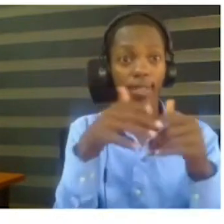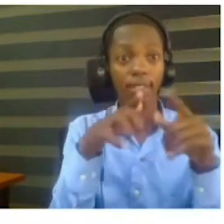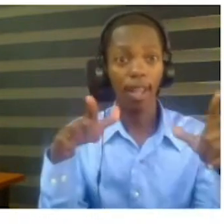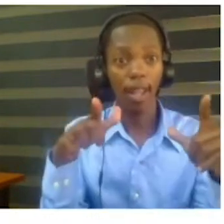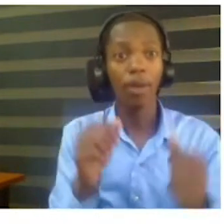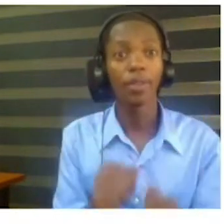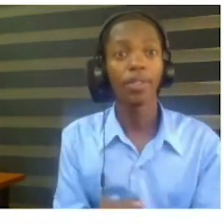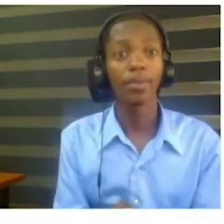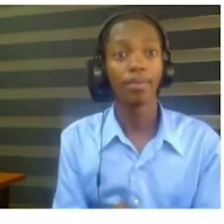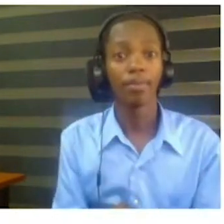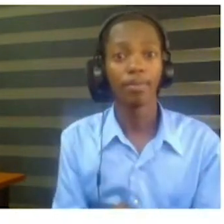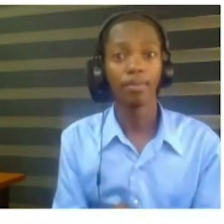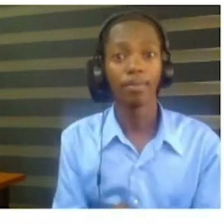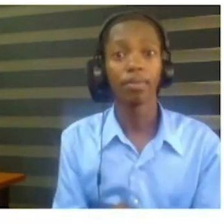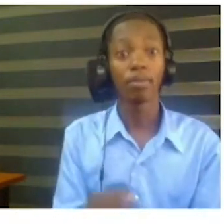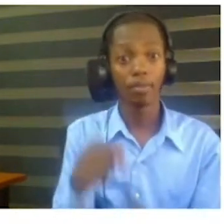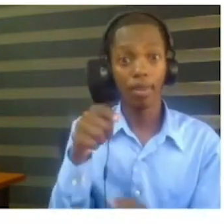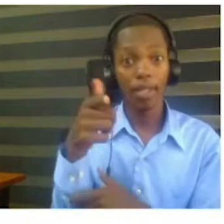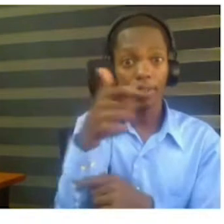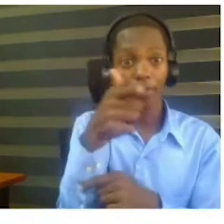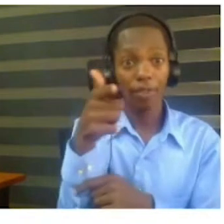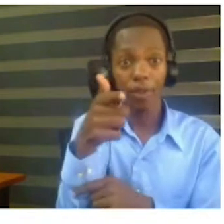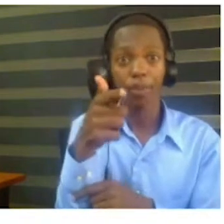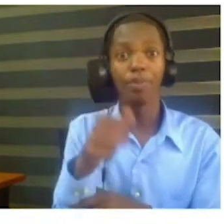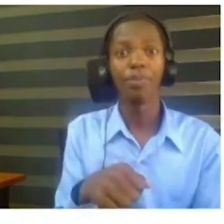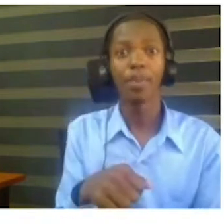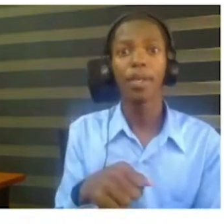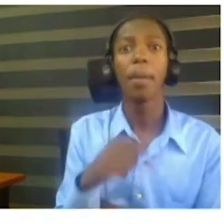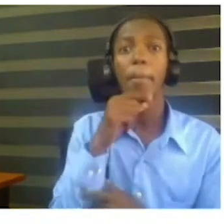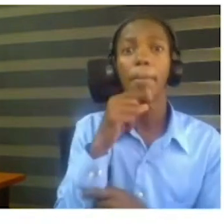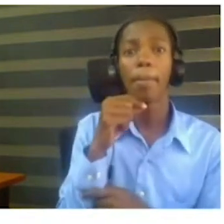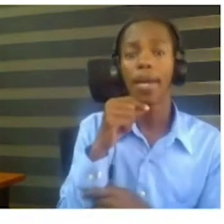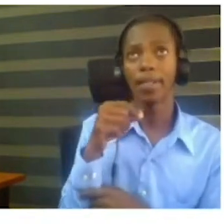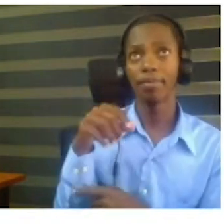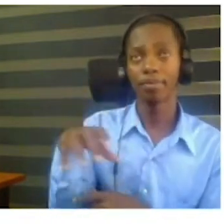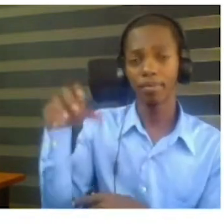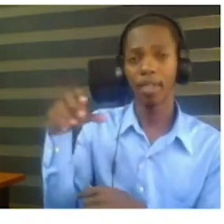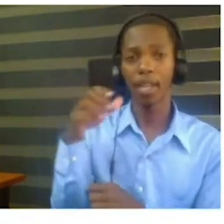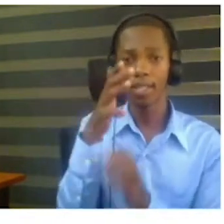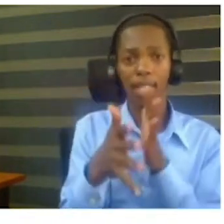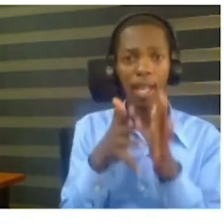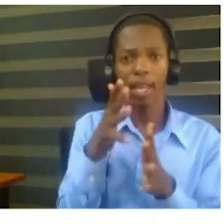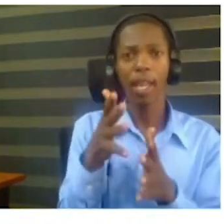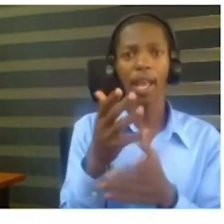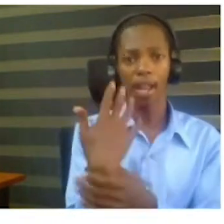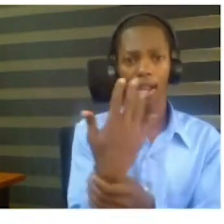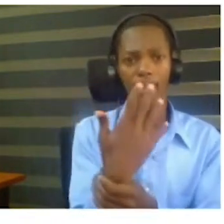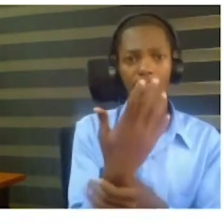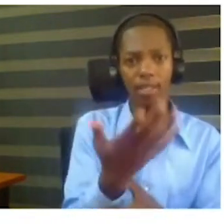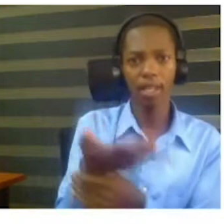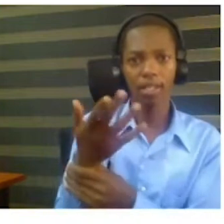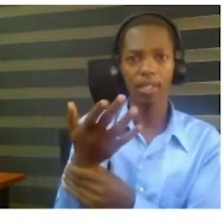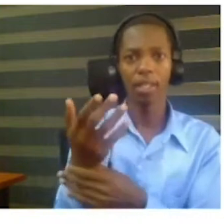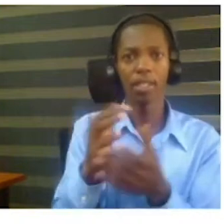In this video, a young man is signing. I'm holding my hands over his hands, feeling his signs.